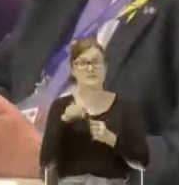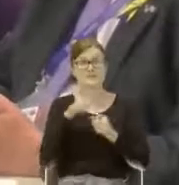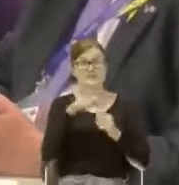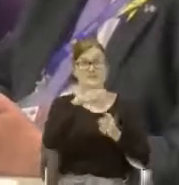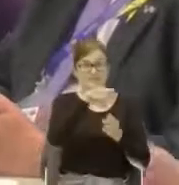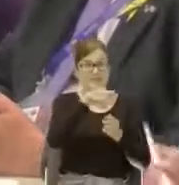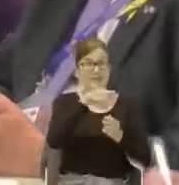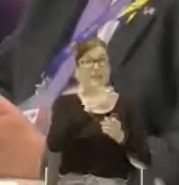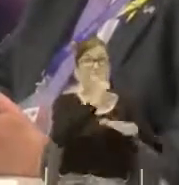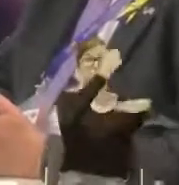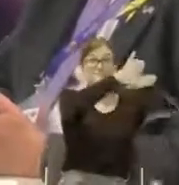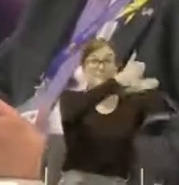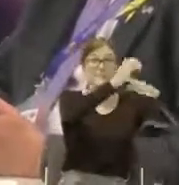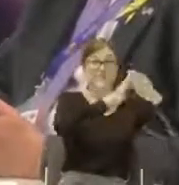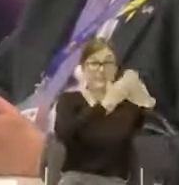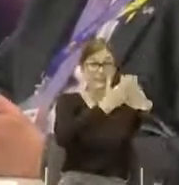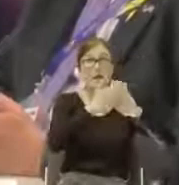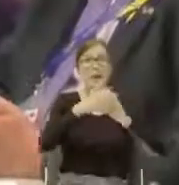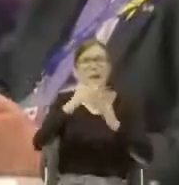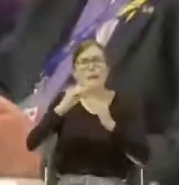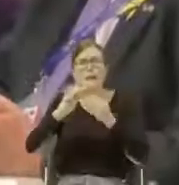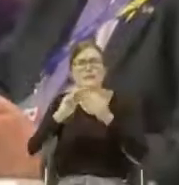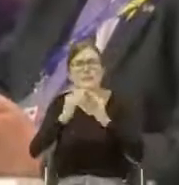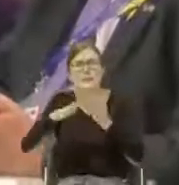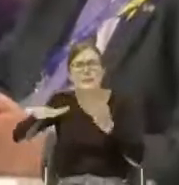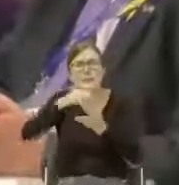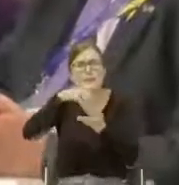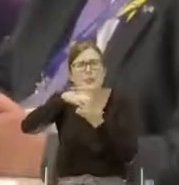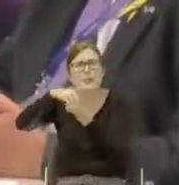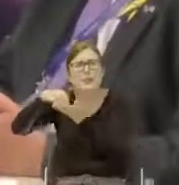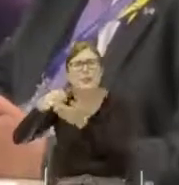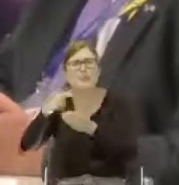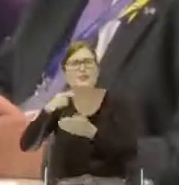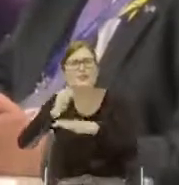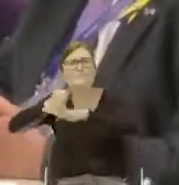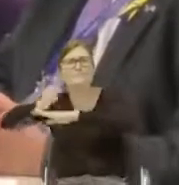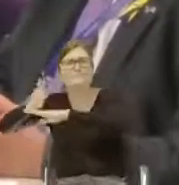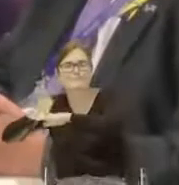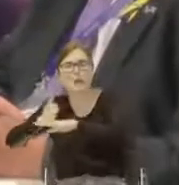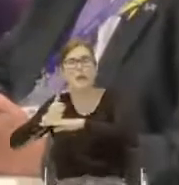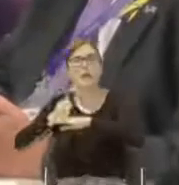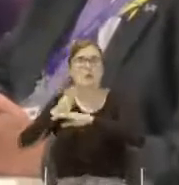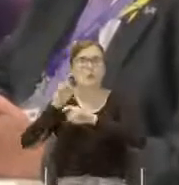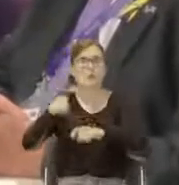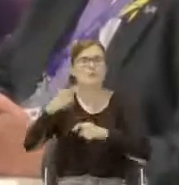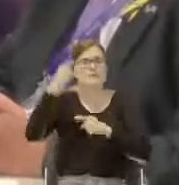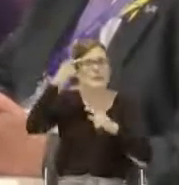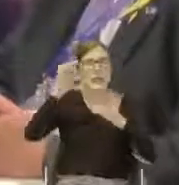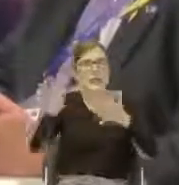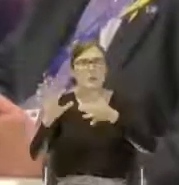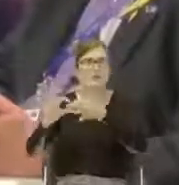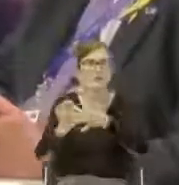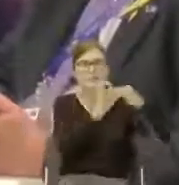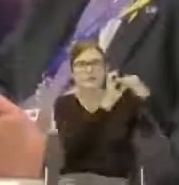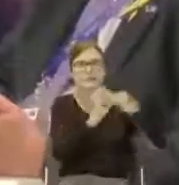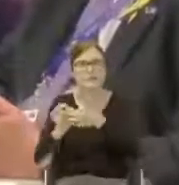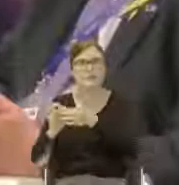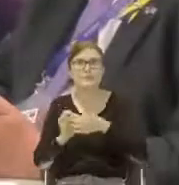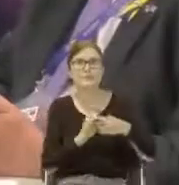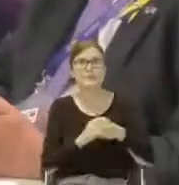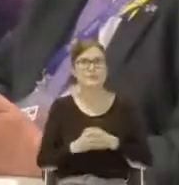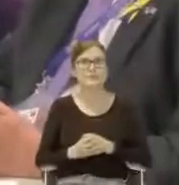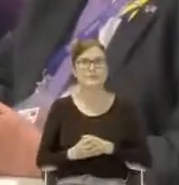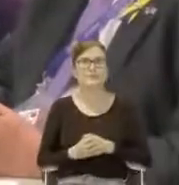First, you all are a peace builders and human rights advocates. Cities are at the